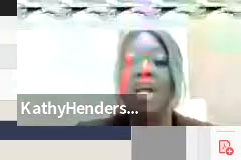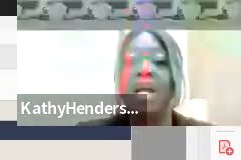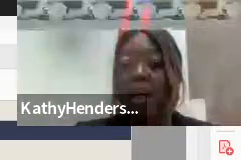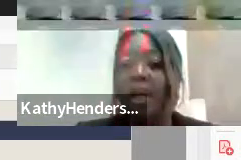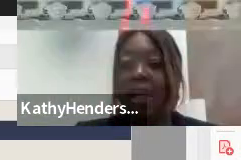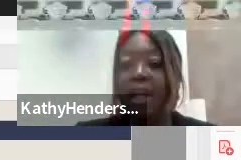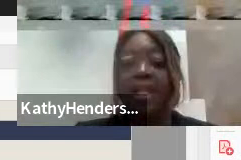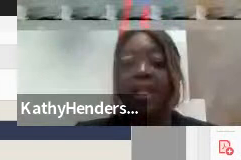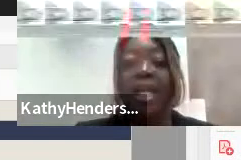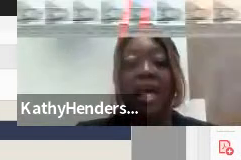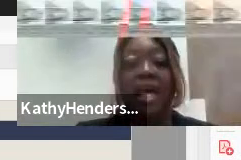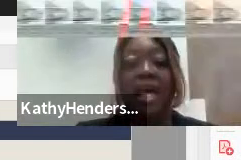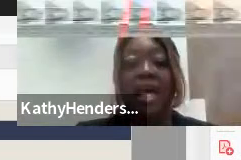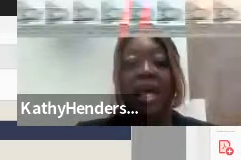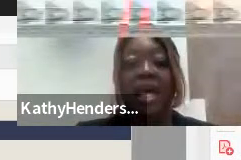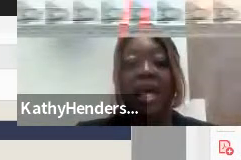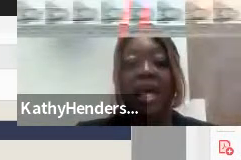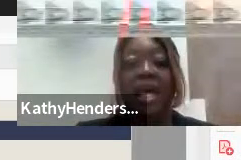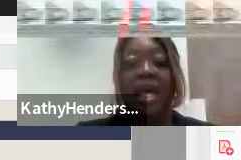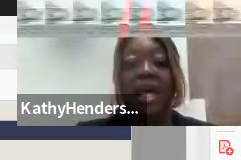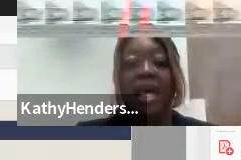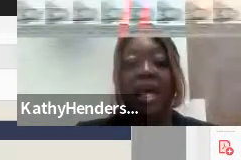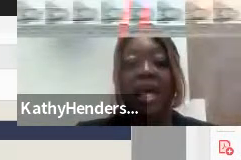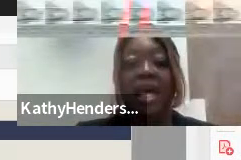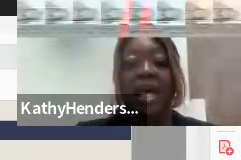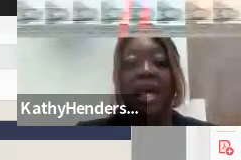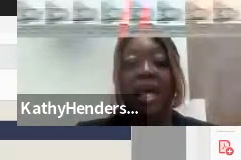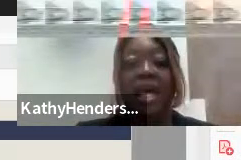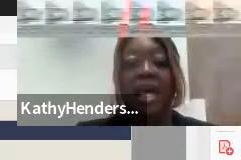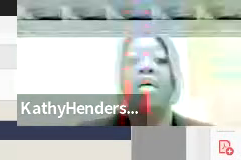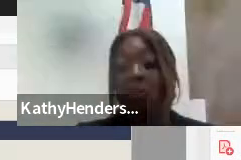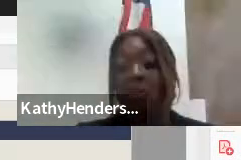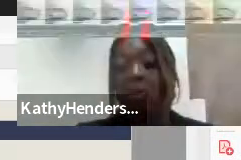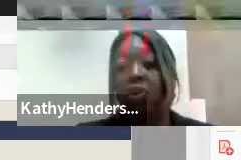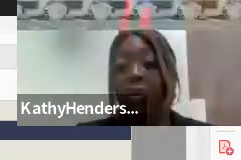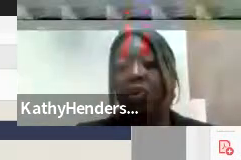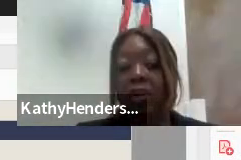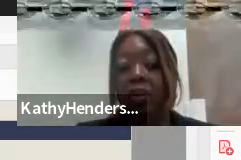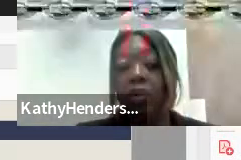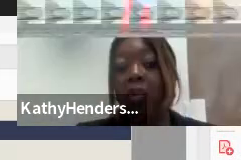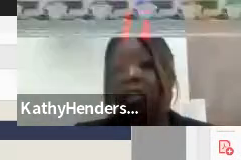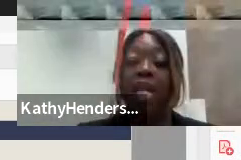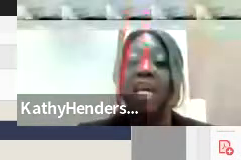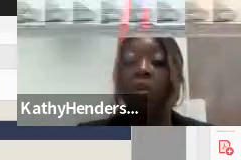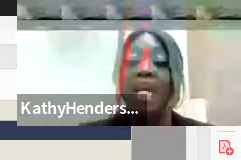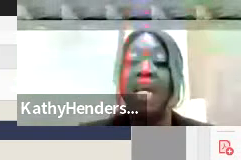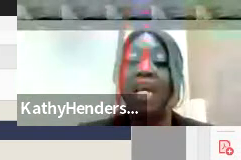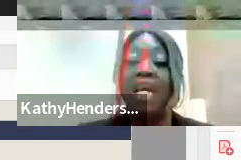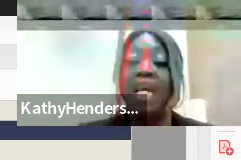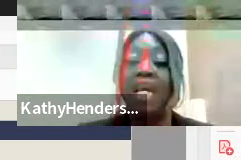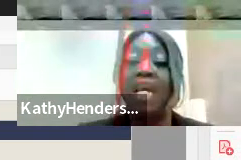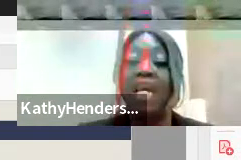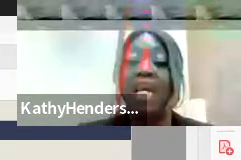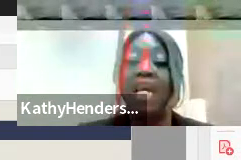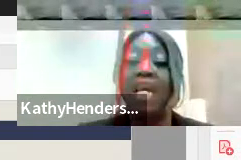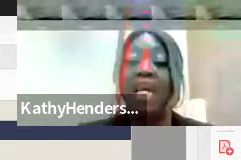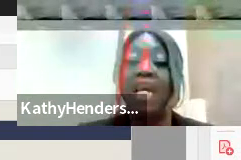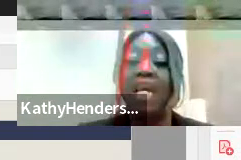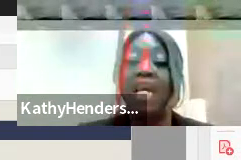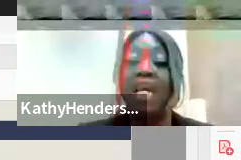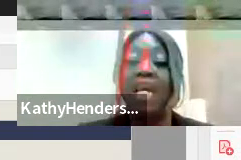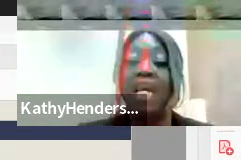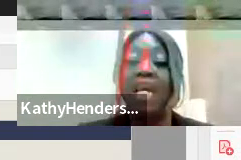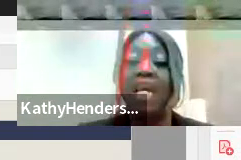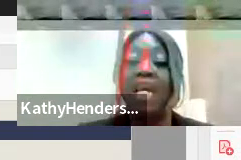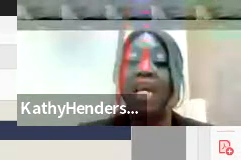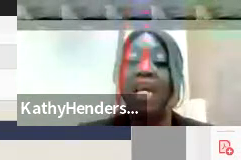surrounding area. And that is not, that shouldn't be the goal, is to just get what we want without regard